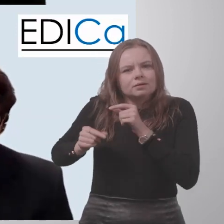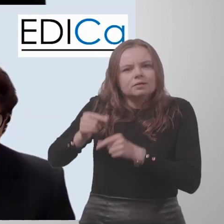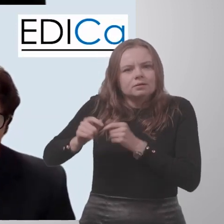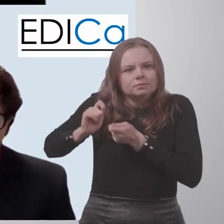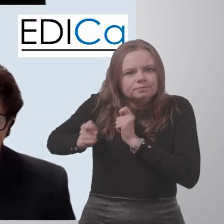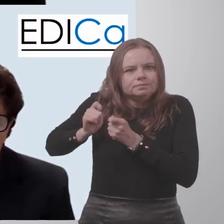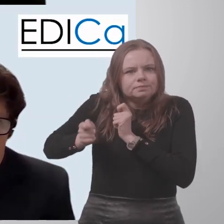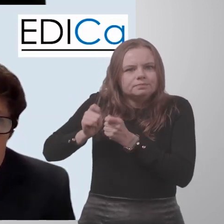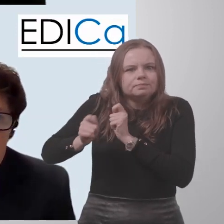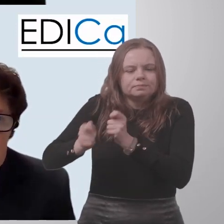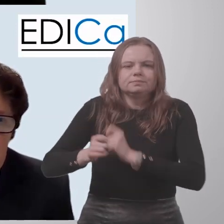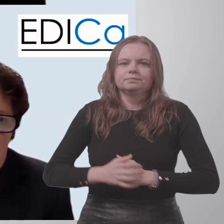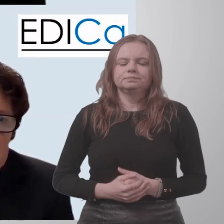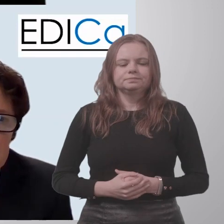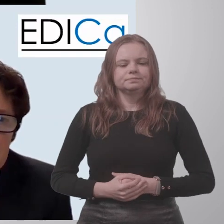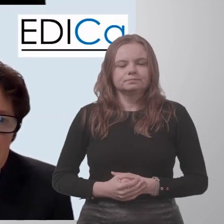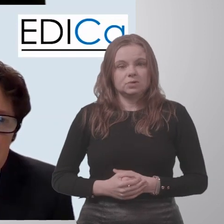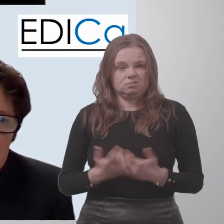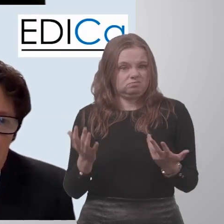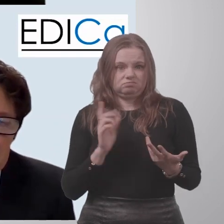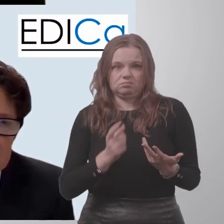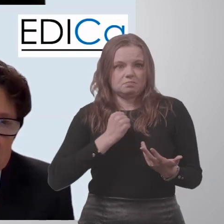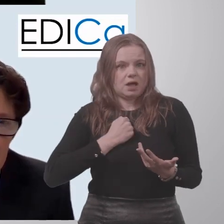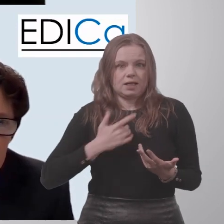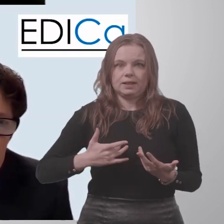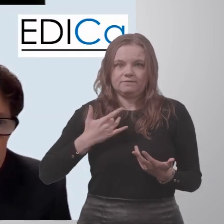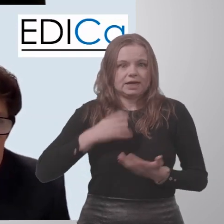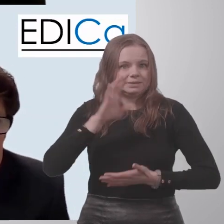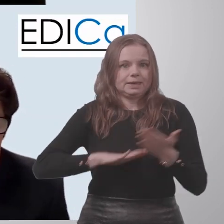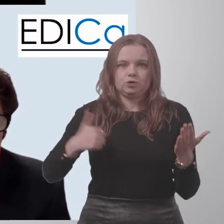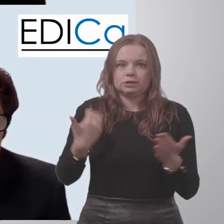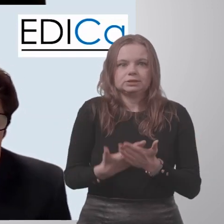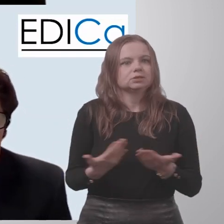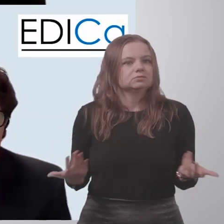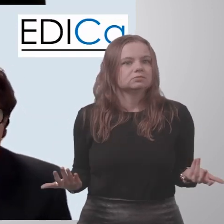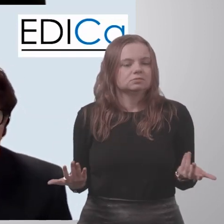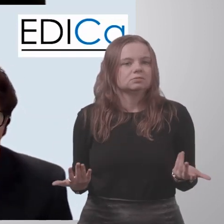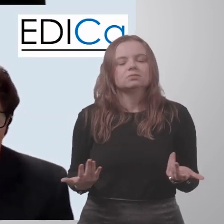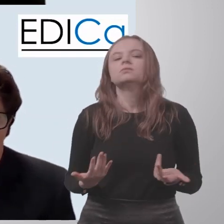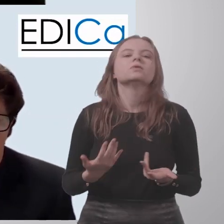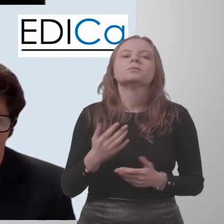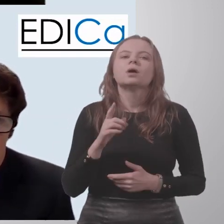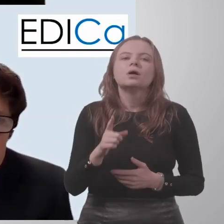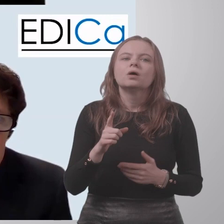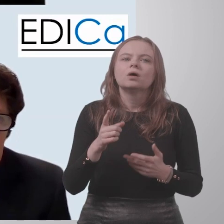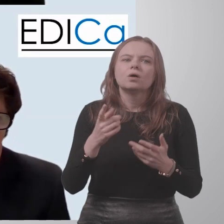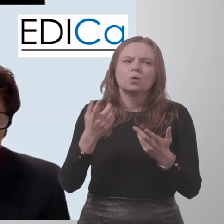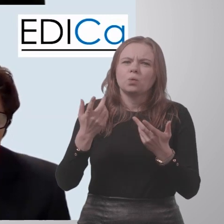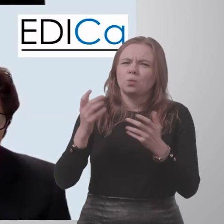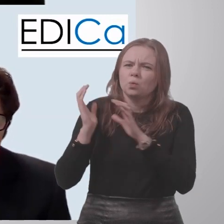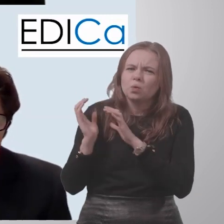But again, this is my lived experience, let's say. But it's just that the weight of